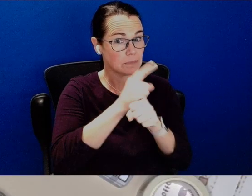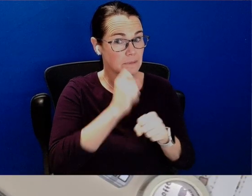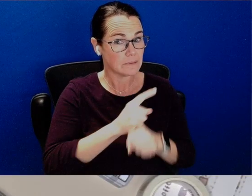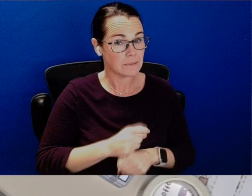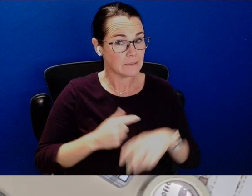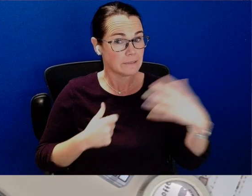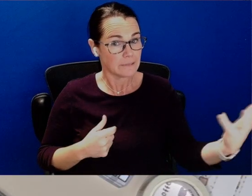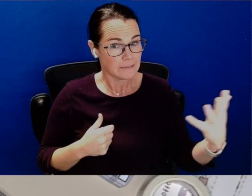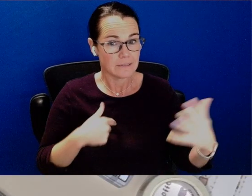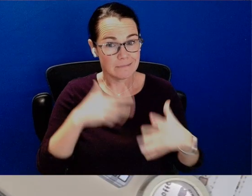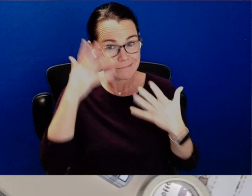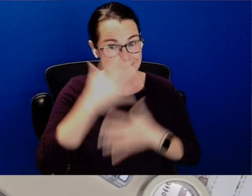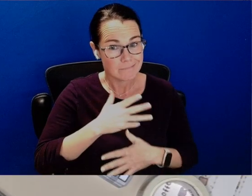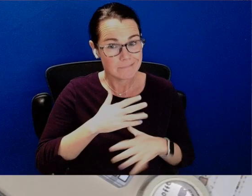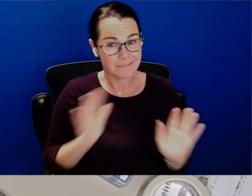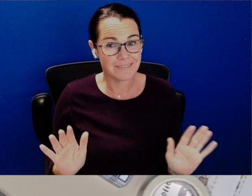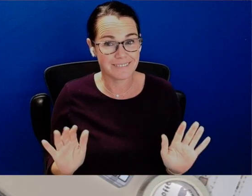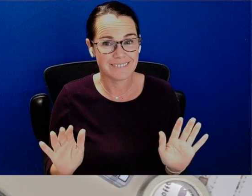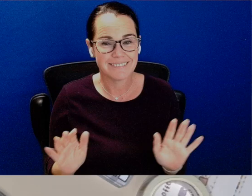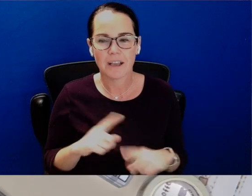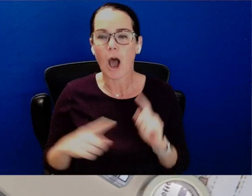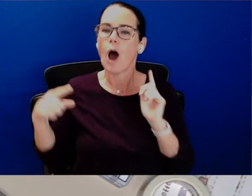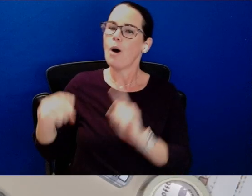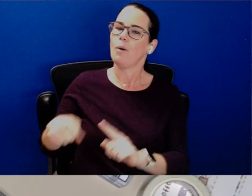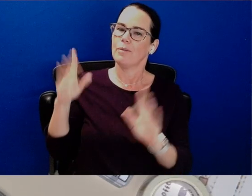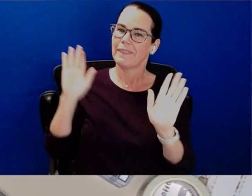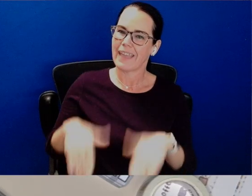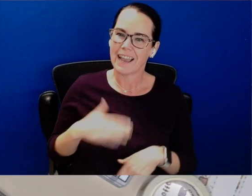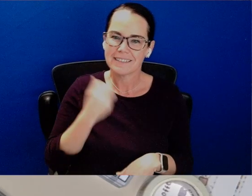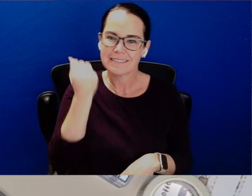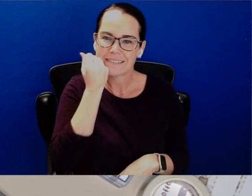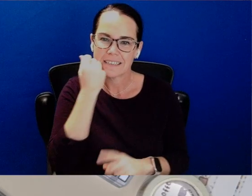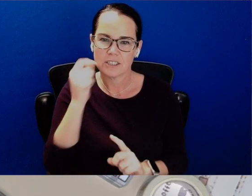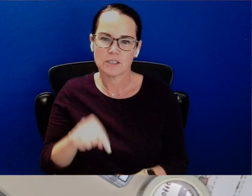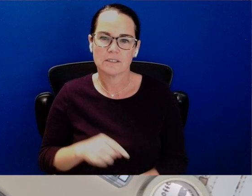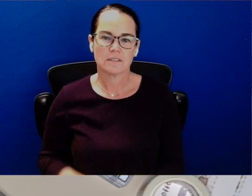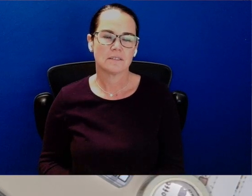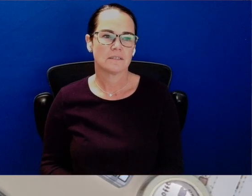unfortunately, but there she is. There's the dentist one.